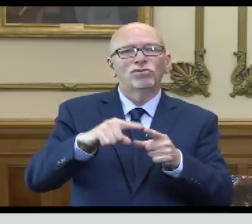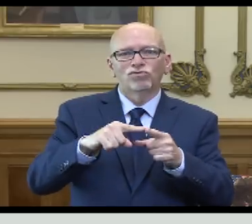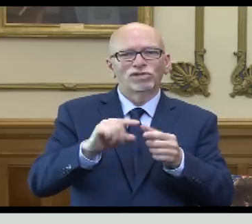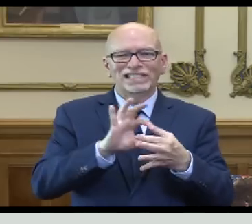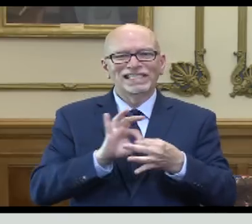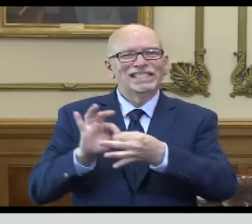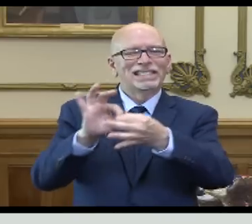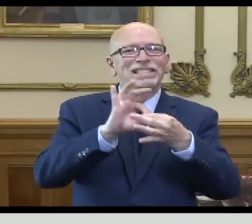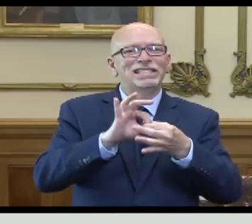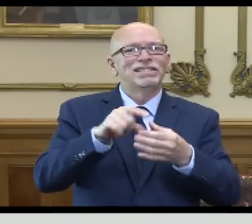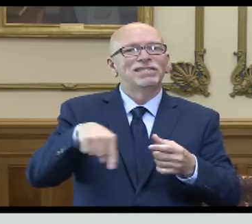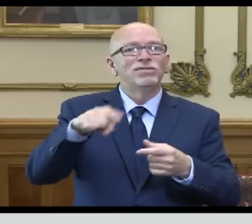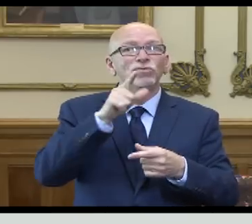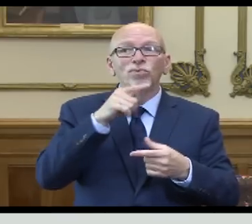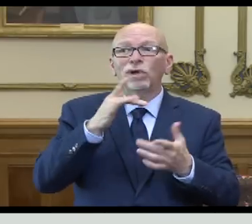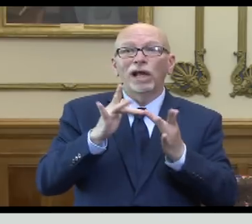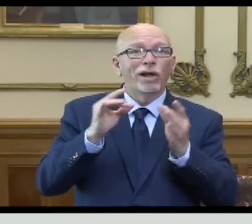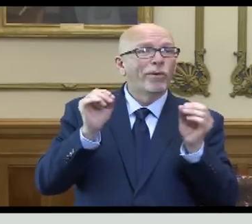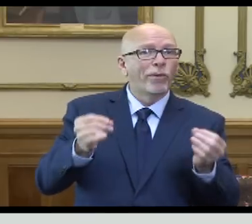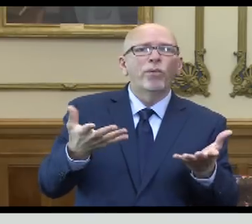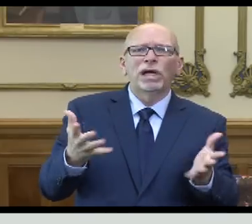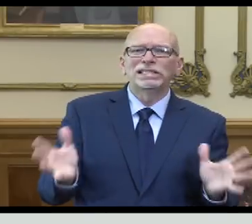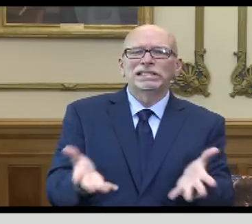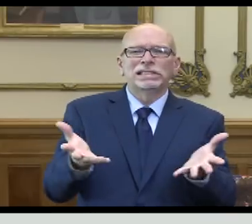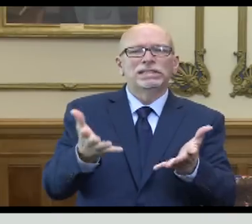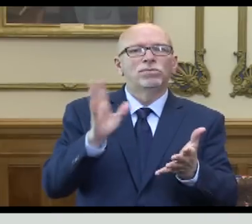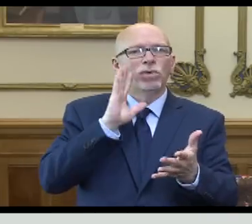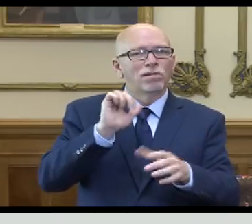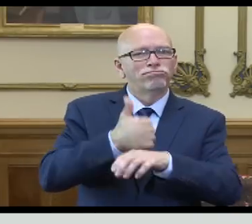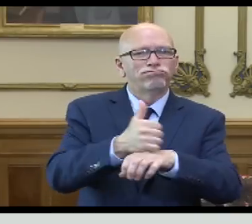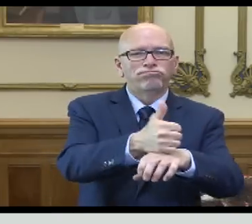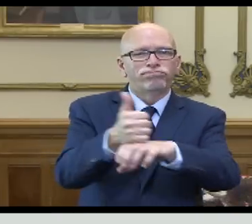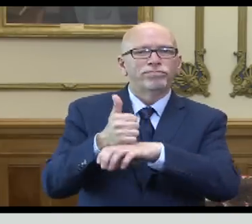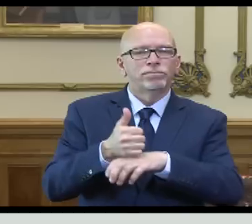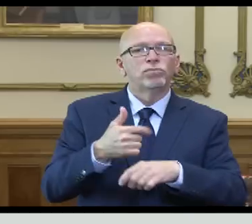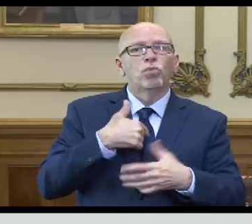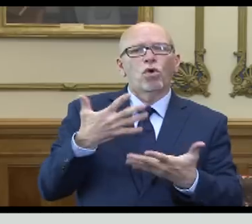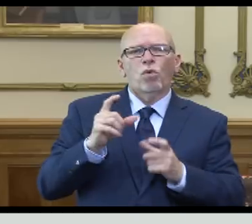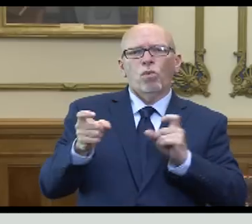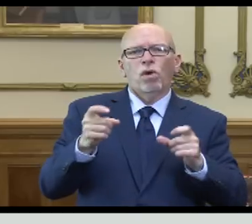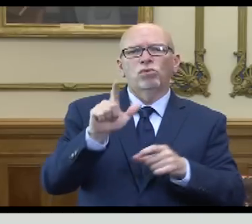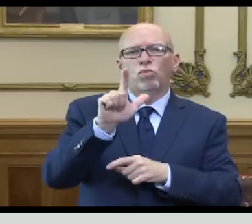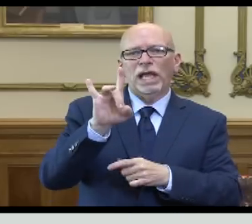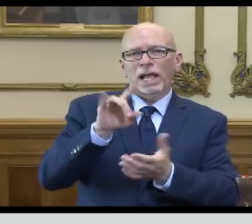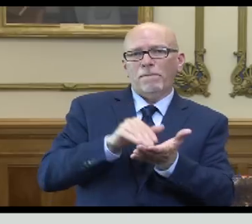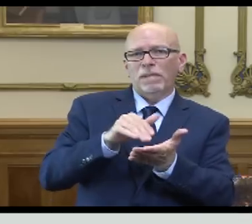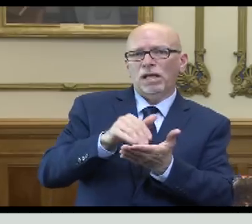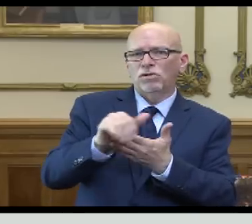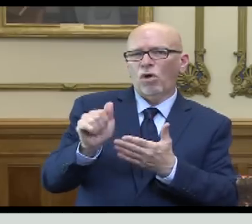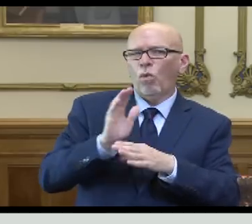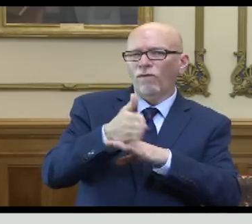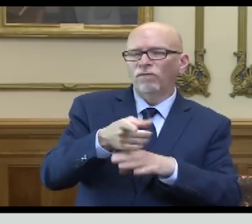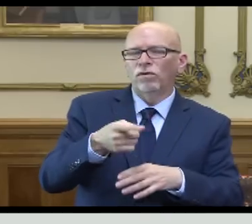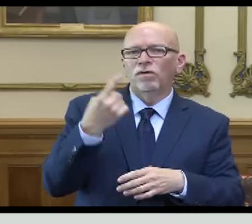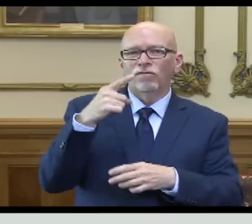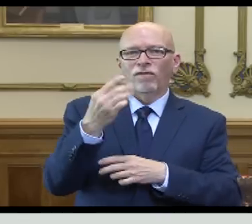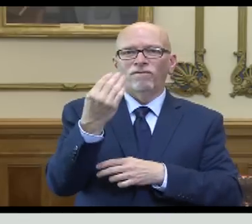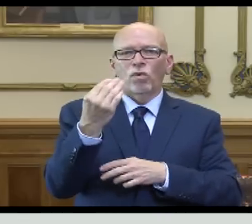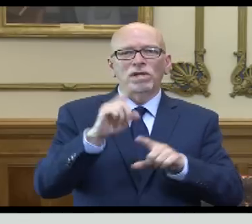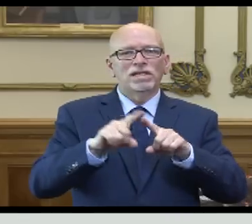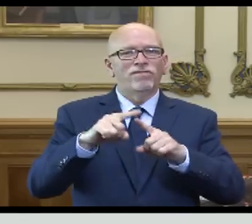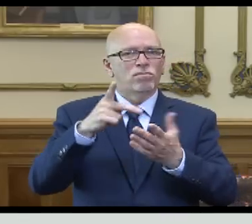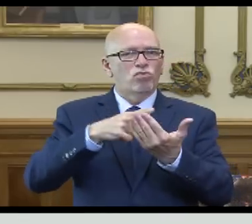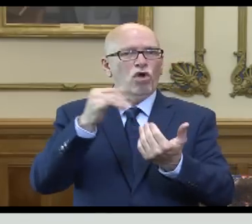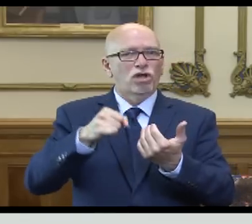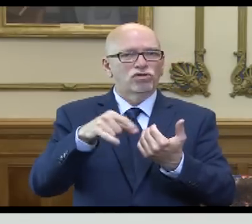Hoosiers out of internet darkness. We have already awarded over $28 million to 14 projects